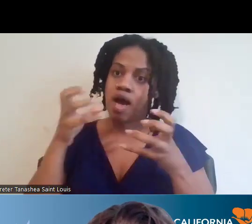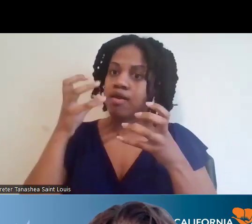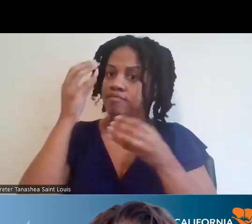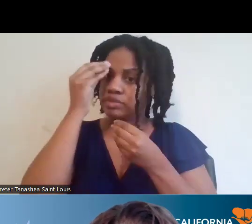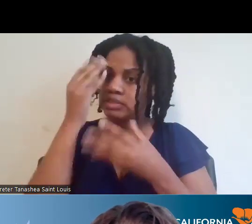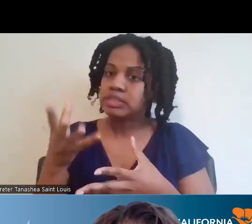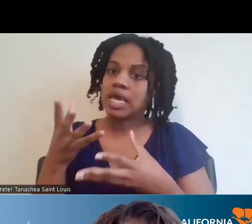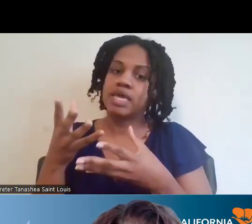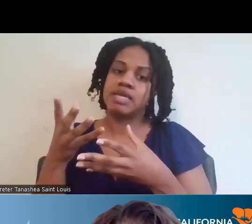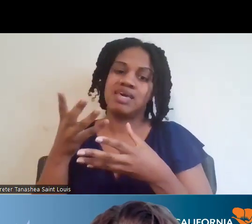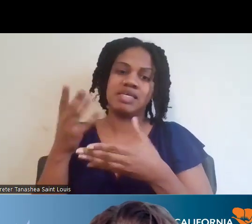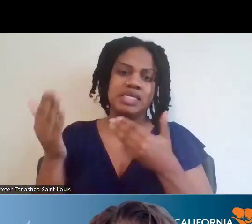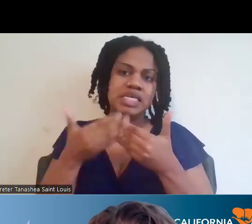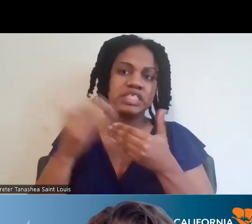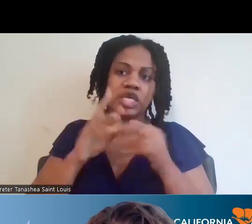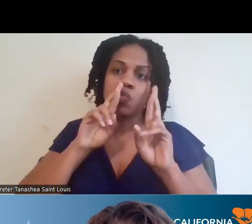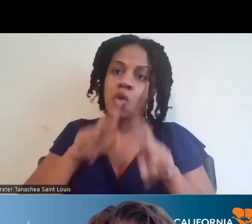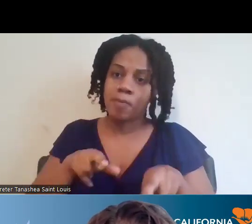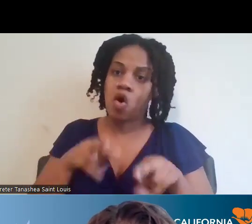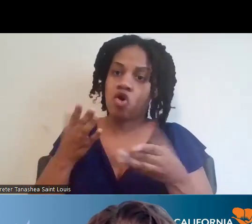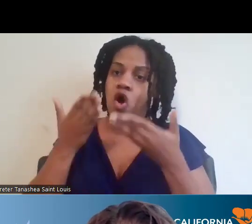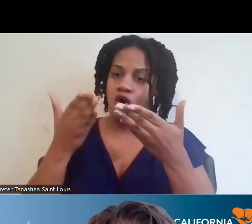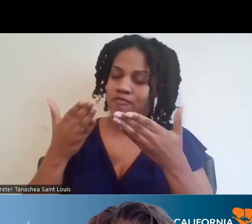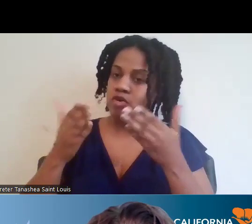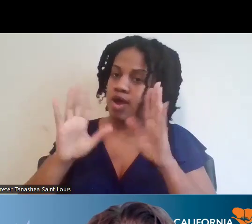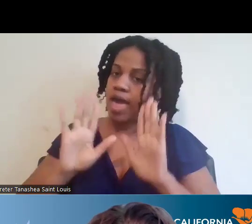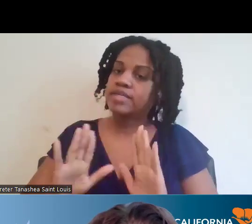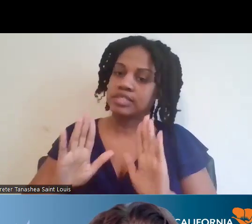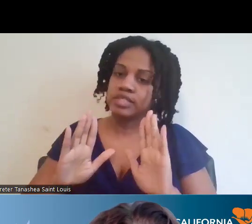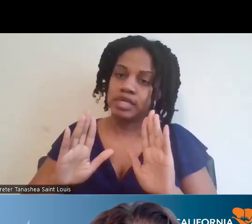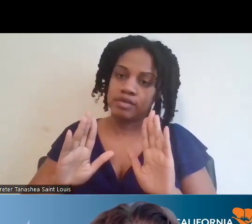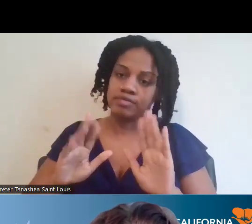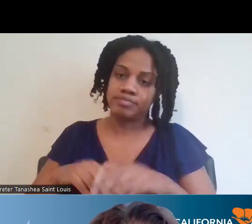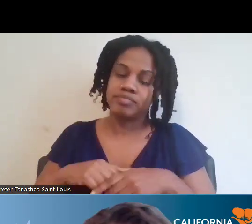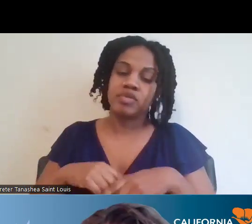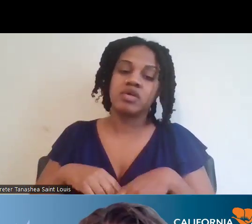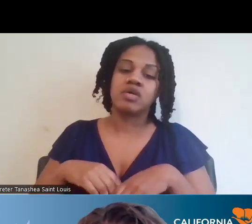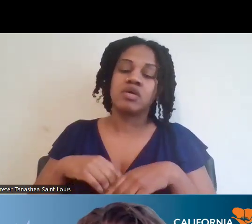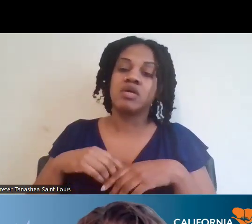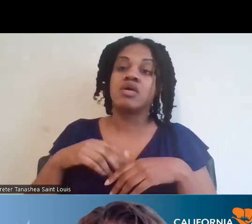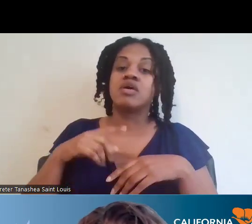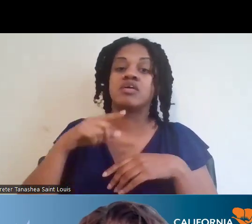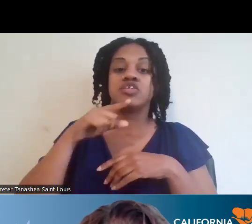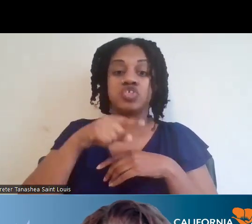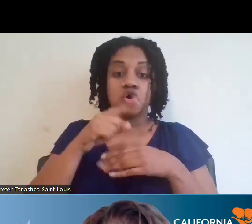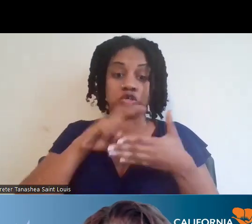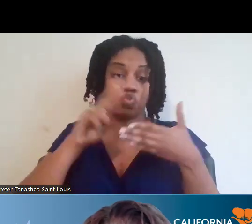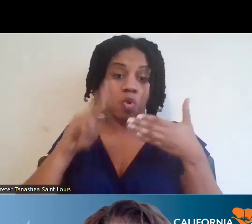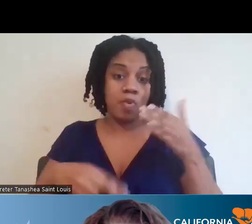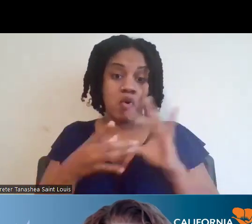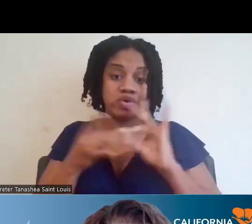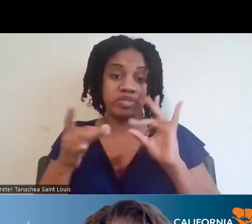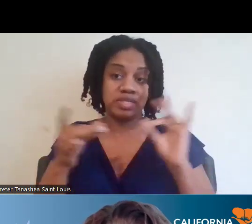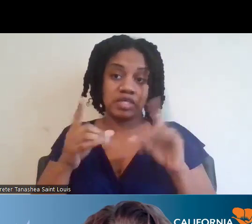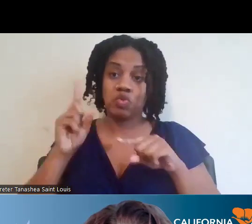one easy to digest report that offers excellent recommendations. As the report indicates, and Marco stated earlier, we can no longer